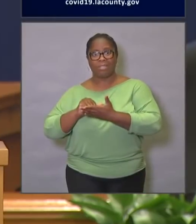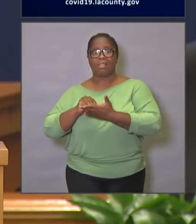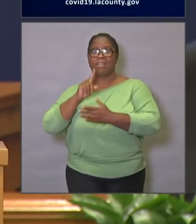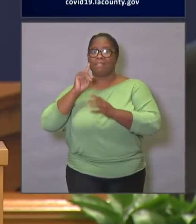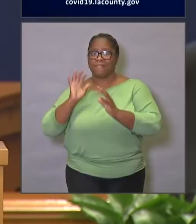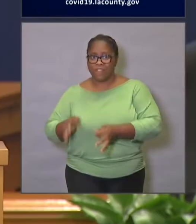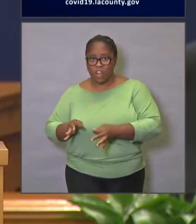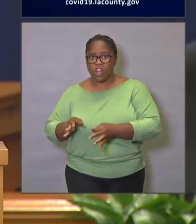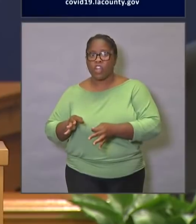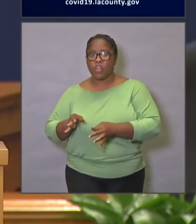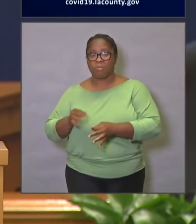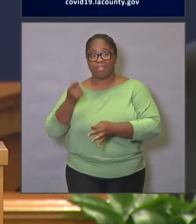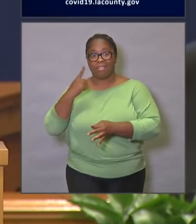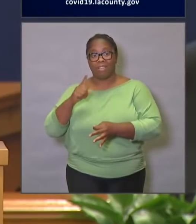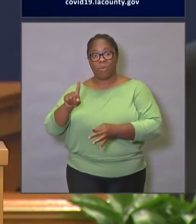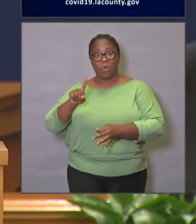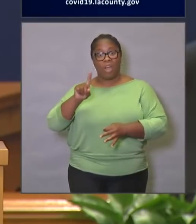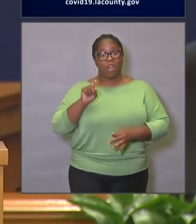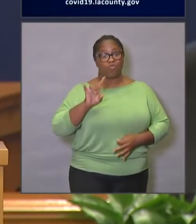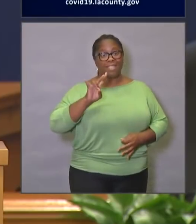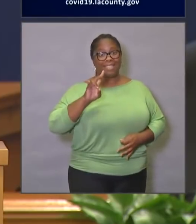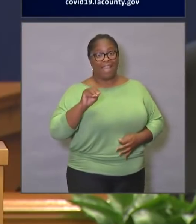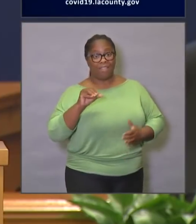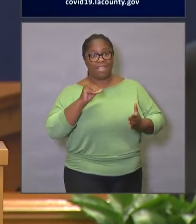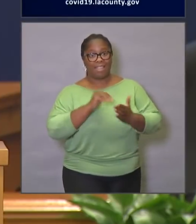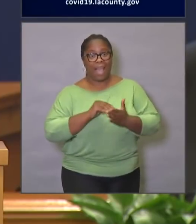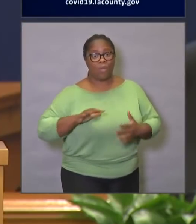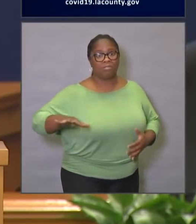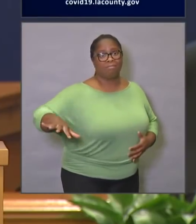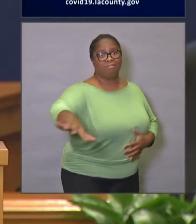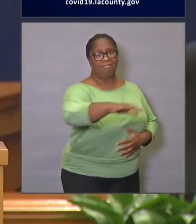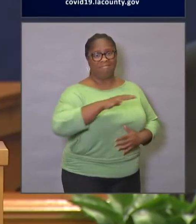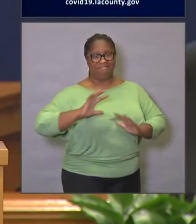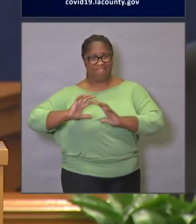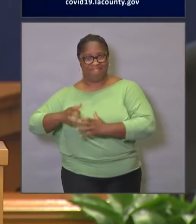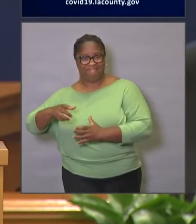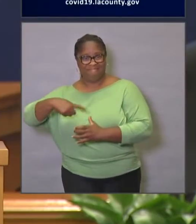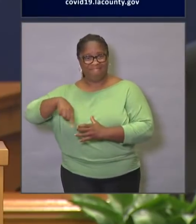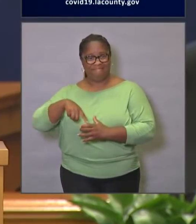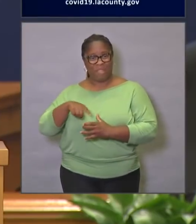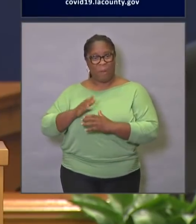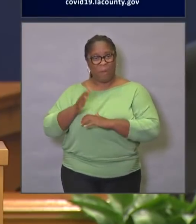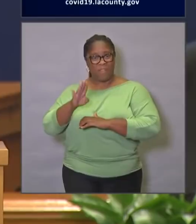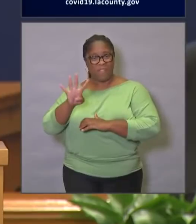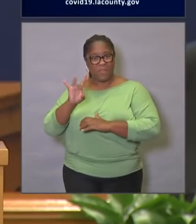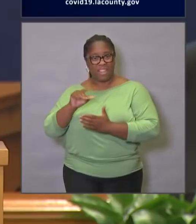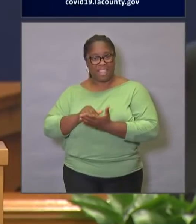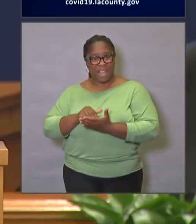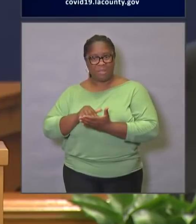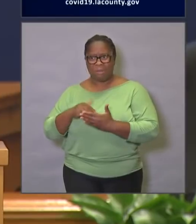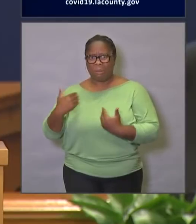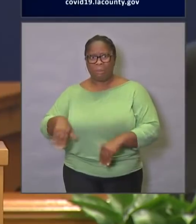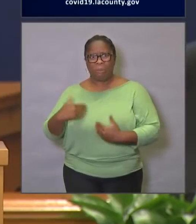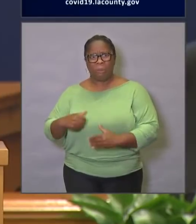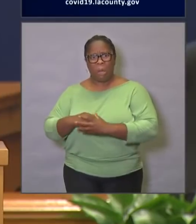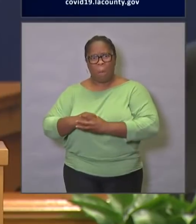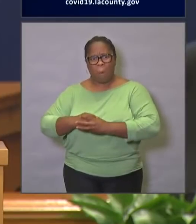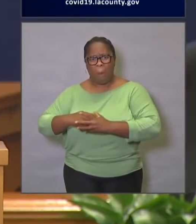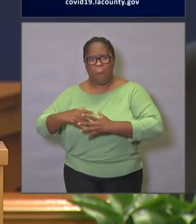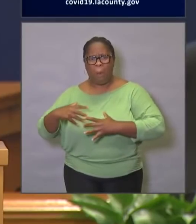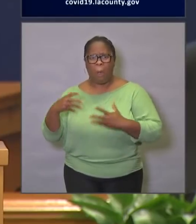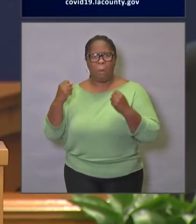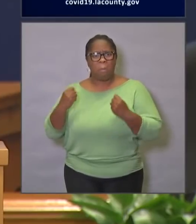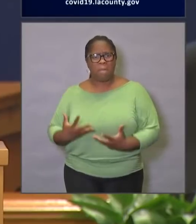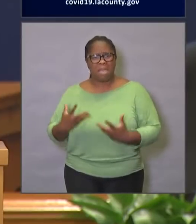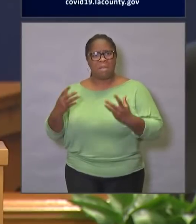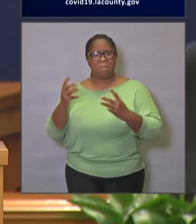approximately 170,000 cases countywide. Each day in the 1st District, there are hundreds of new cases, more than any other area